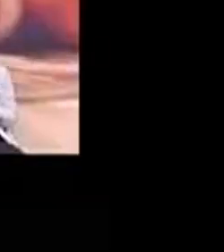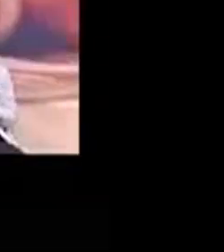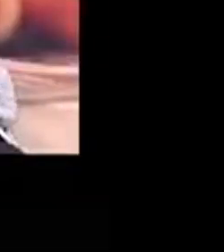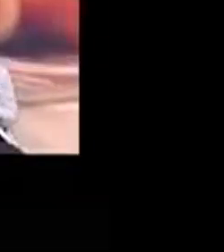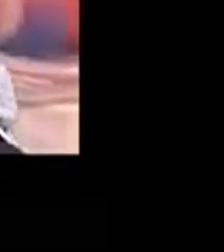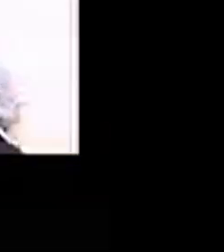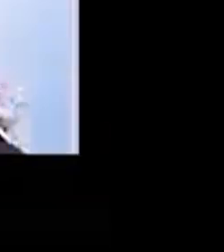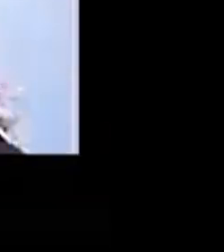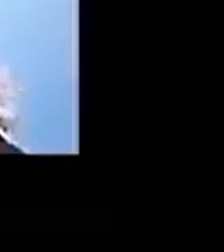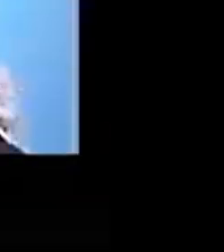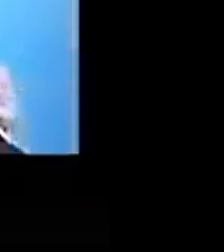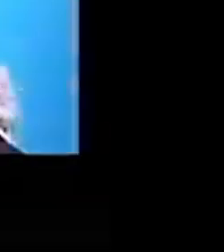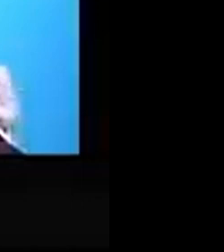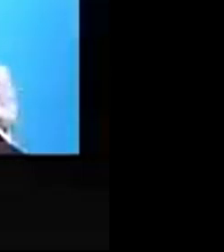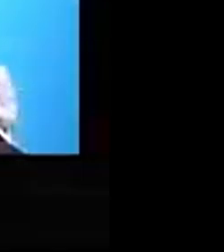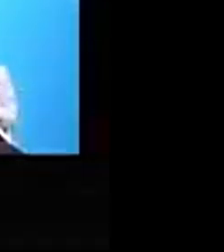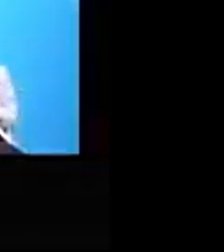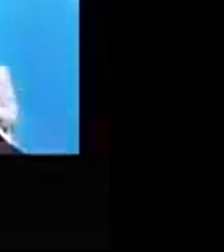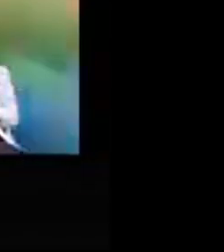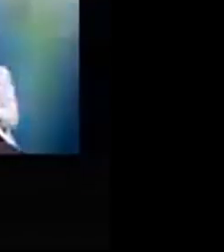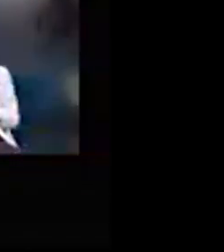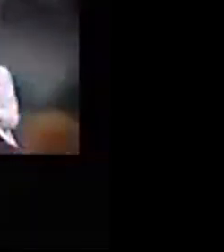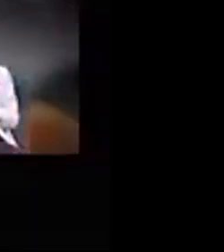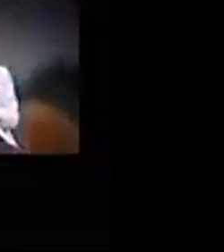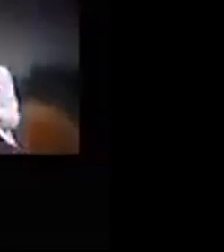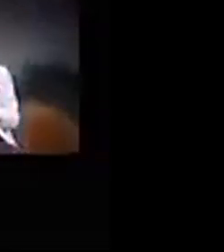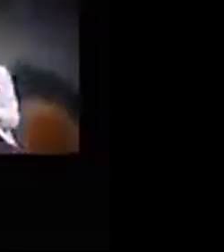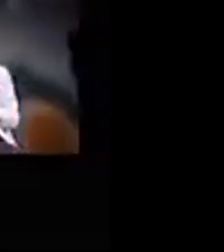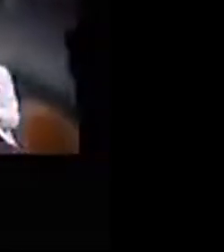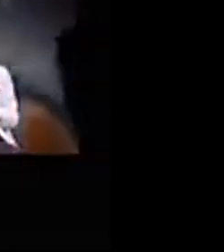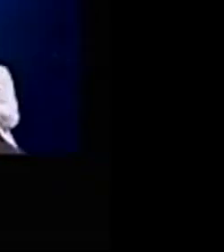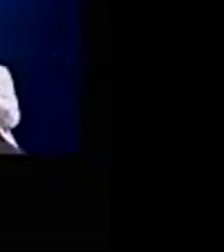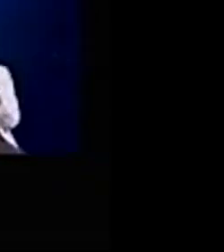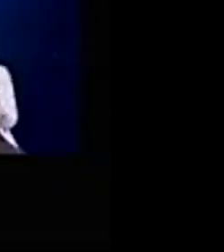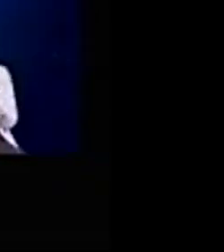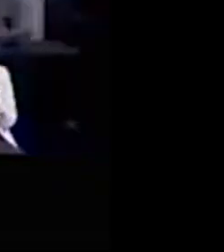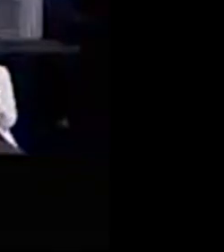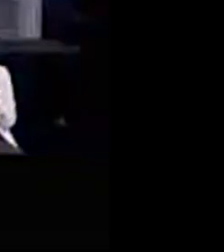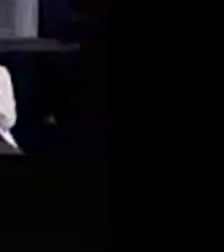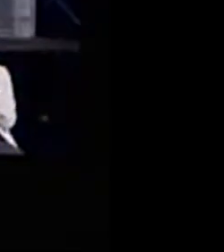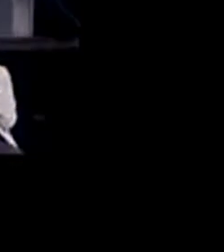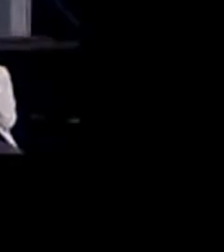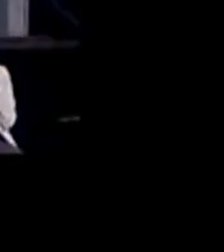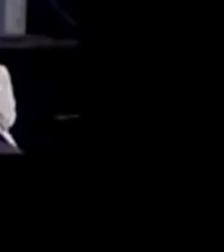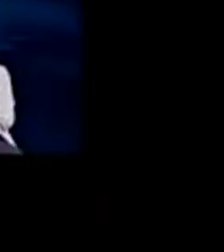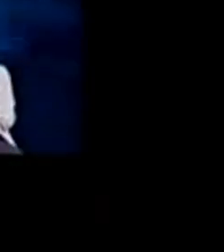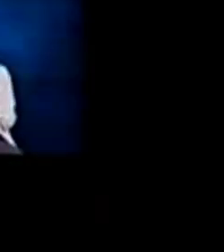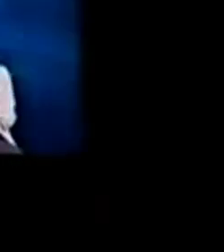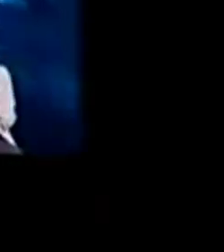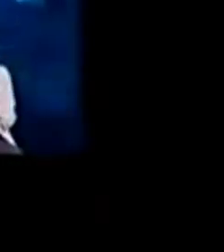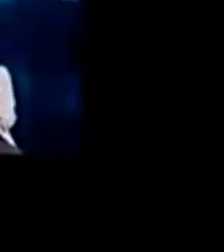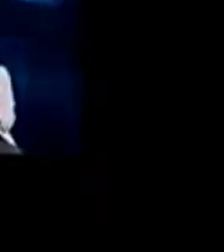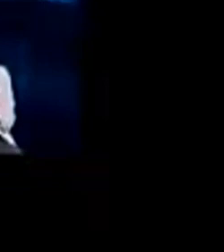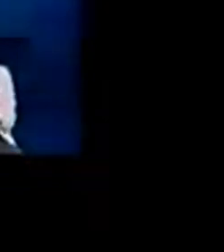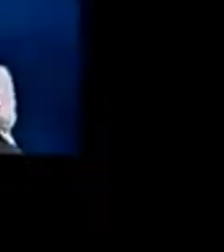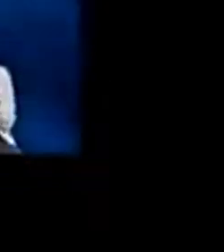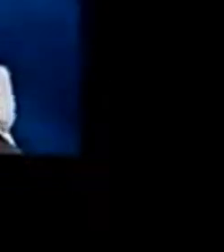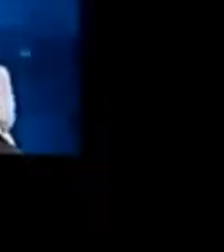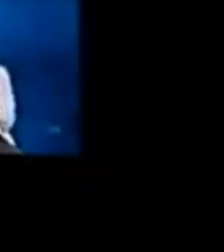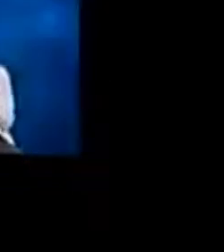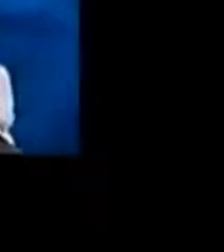those sicknesses that destroy, and also the sicknesses they called old